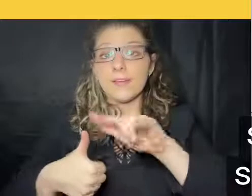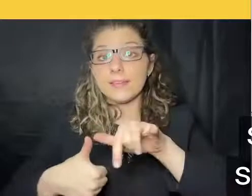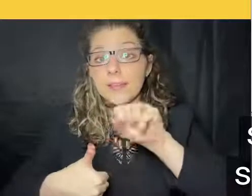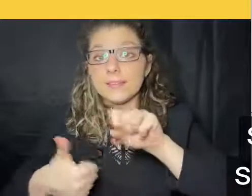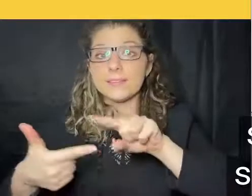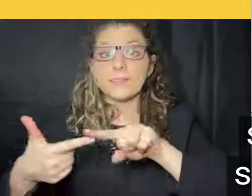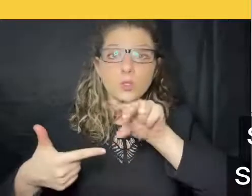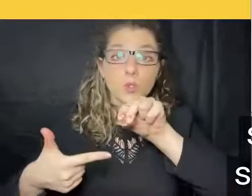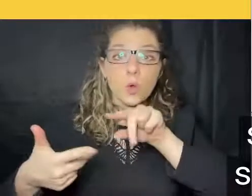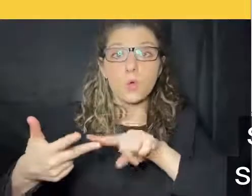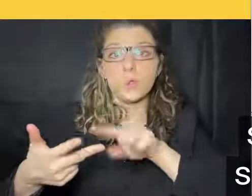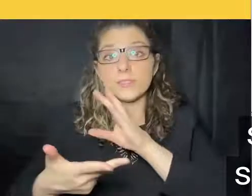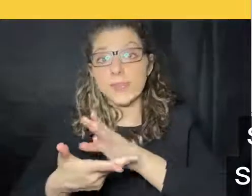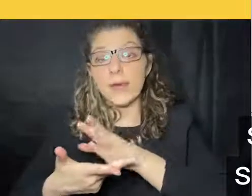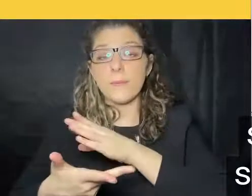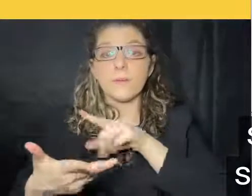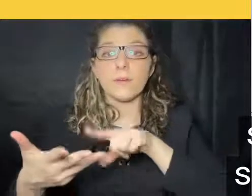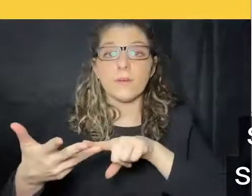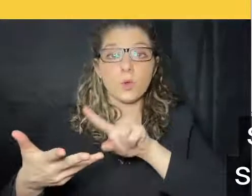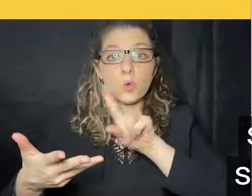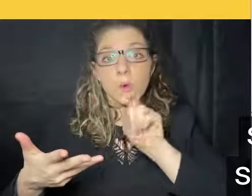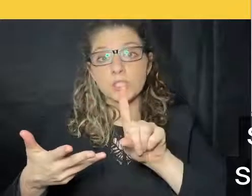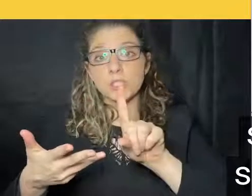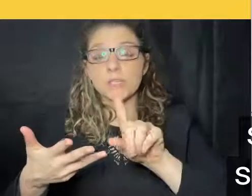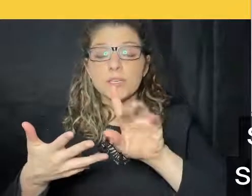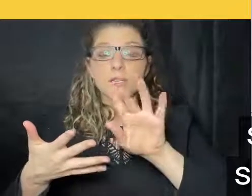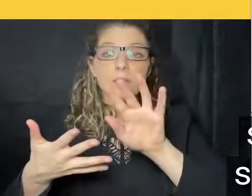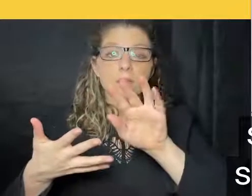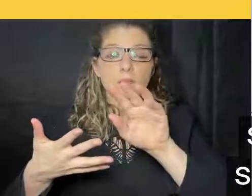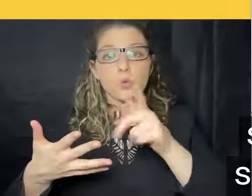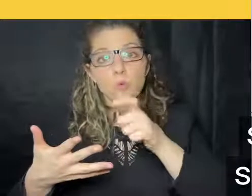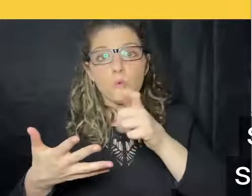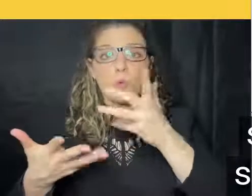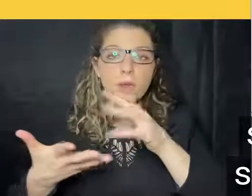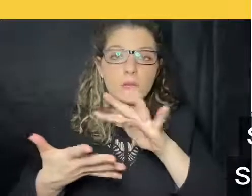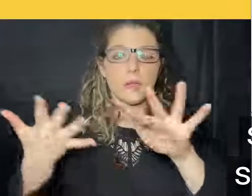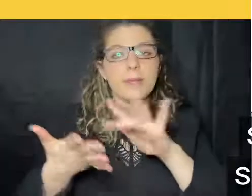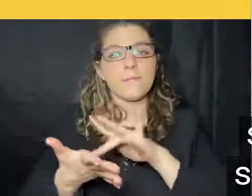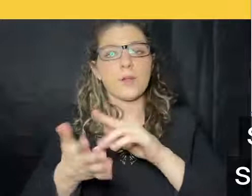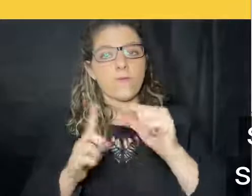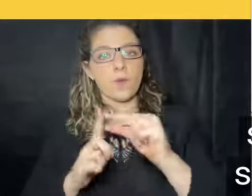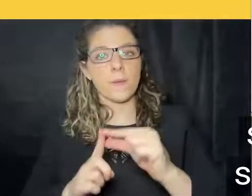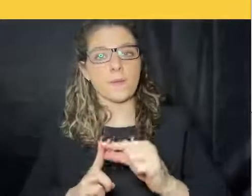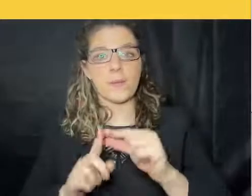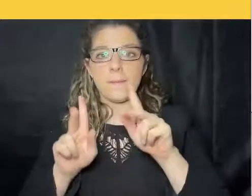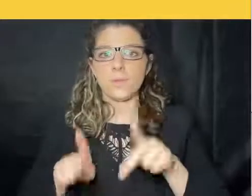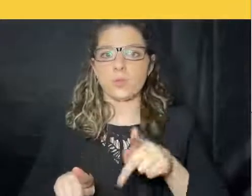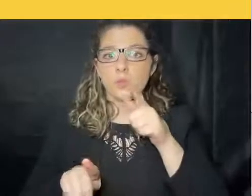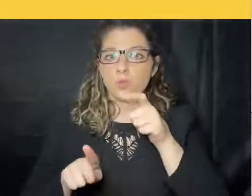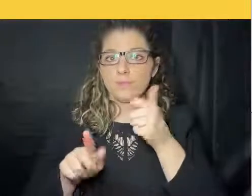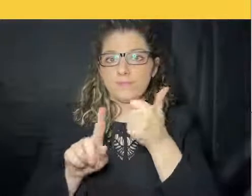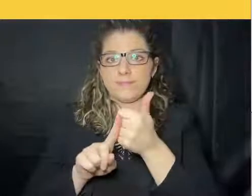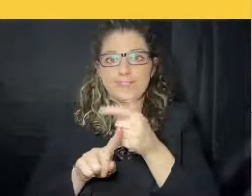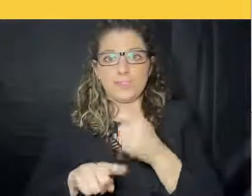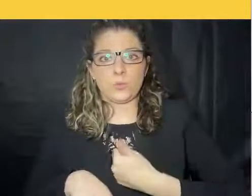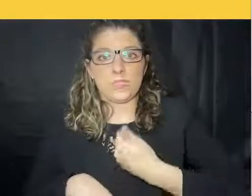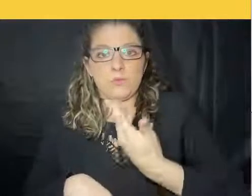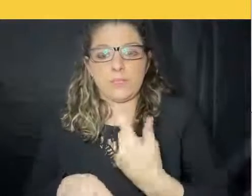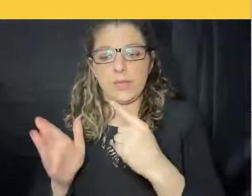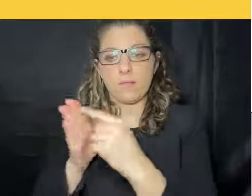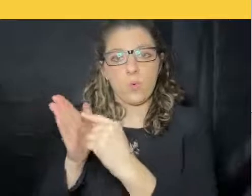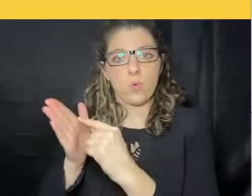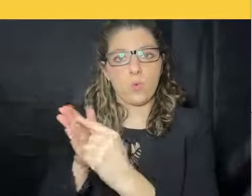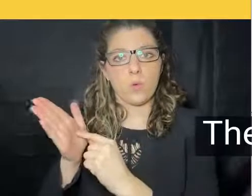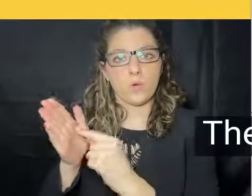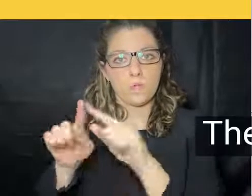as yes, no, stop, question starters, and medical vocabulary that would allow a person to express their